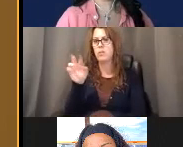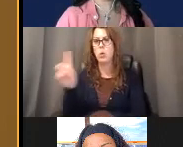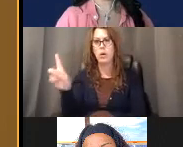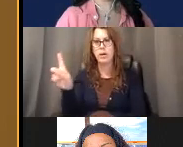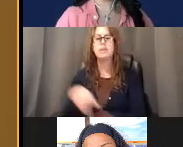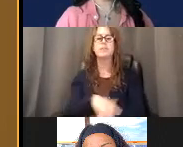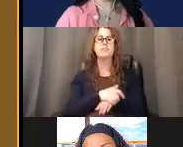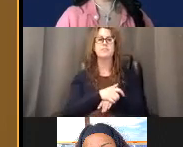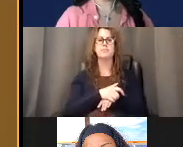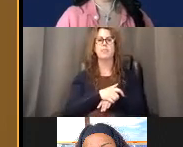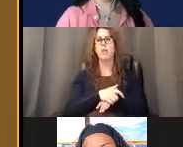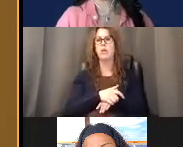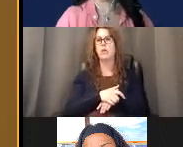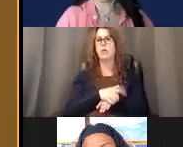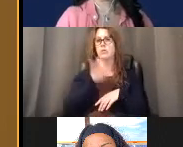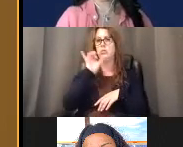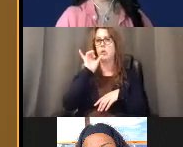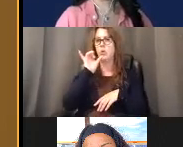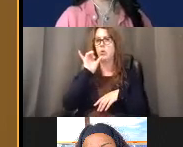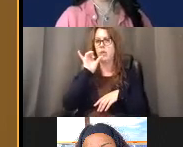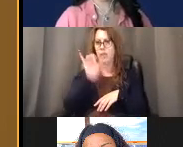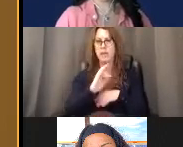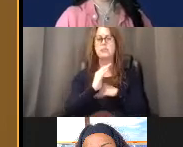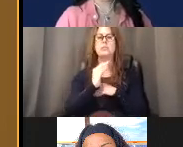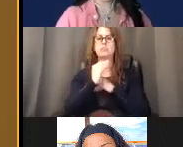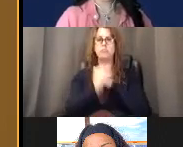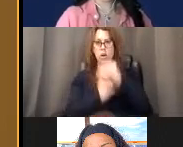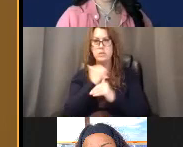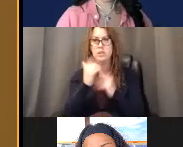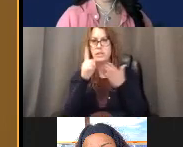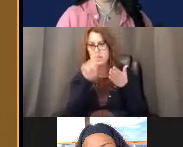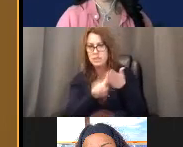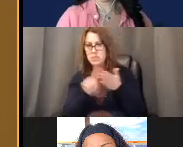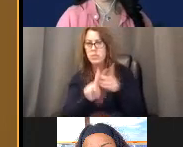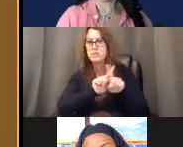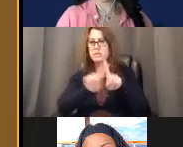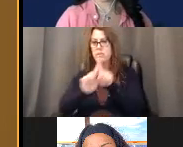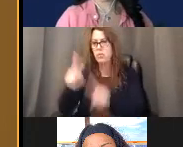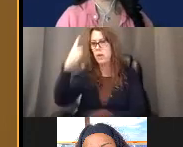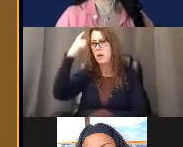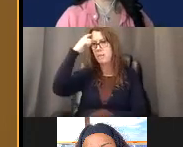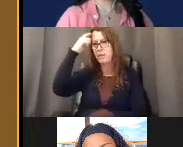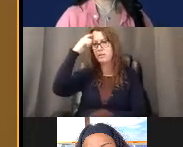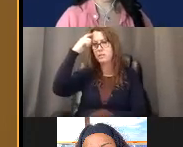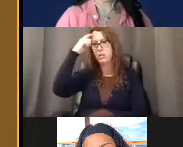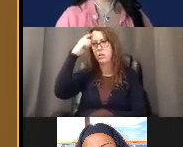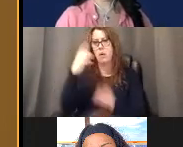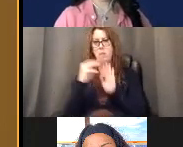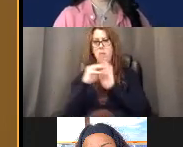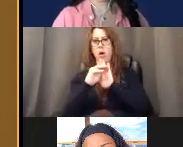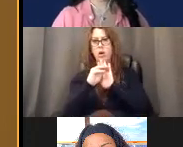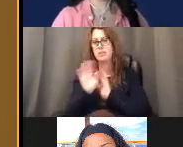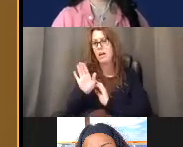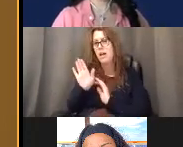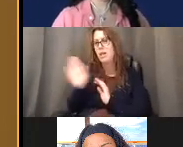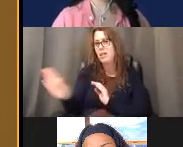they explored the things we were talking about, they explored mental models, they made this shift. So this is their language, right? The traditional